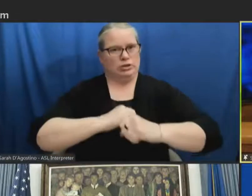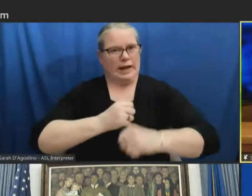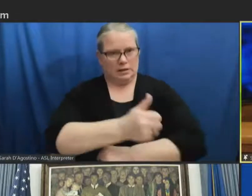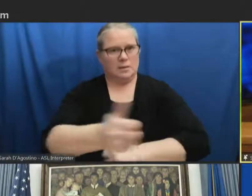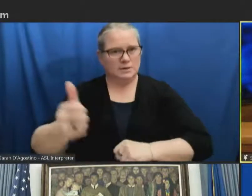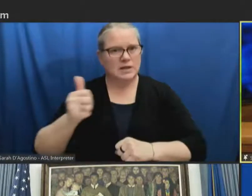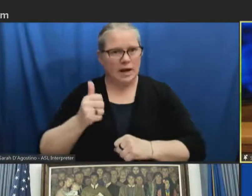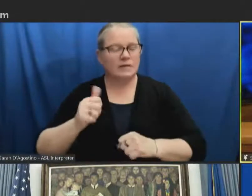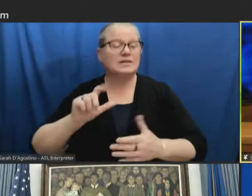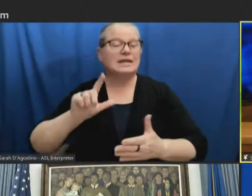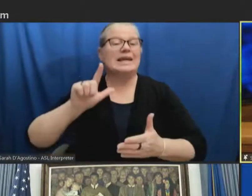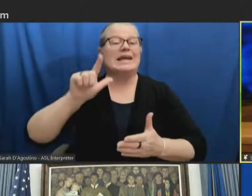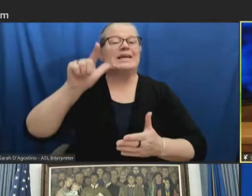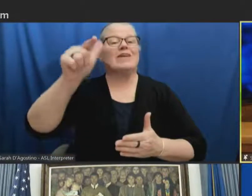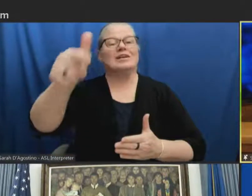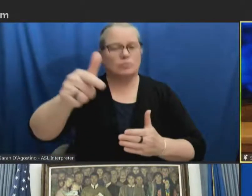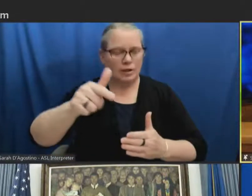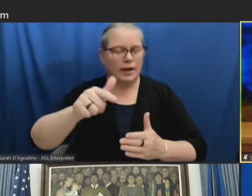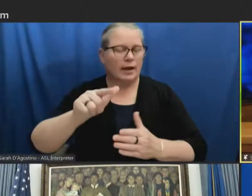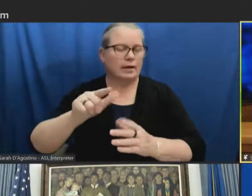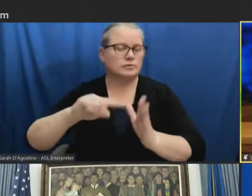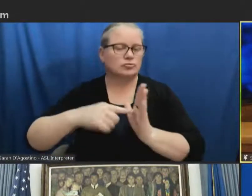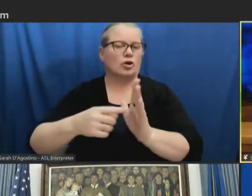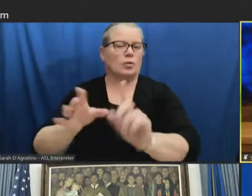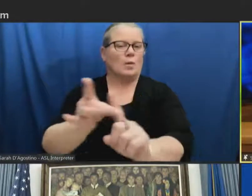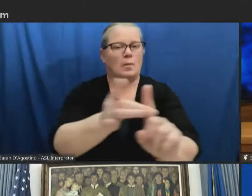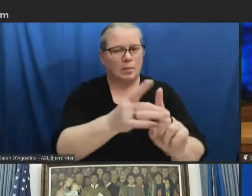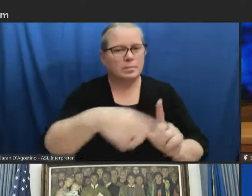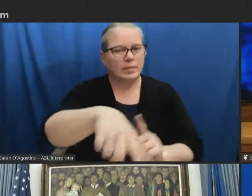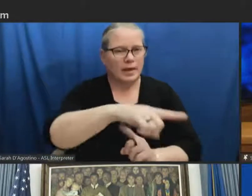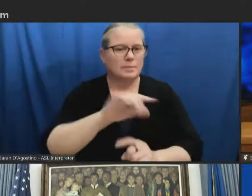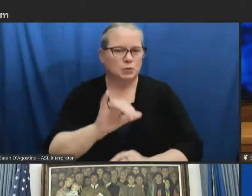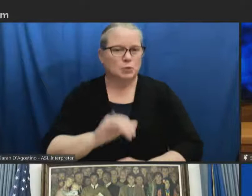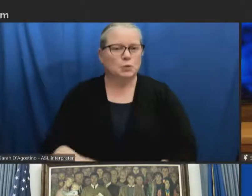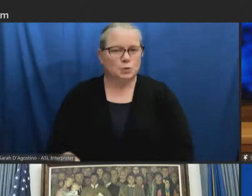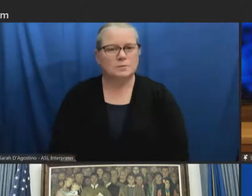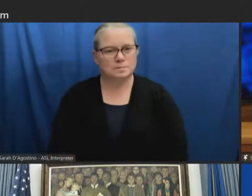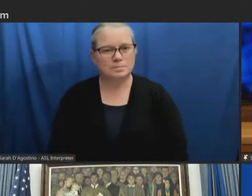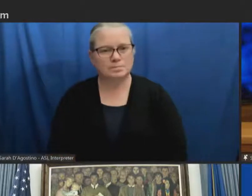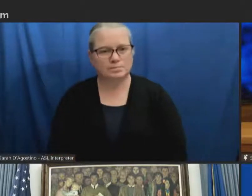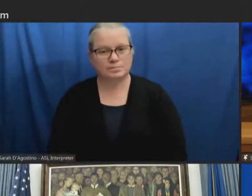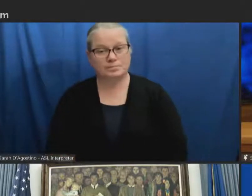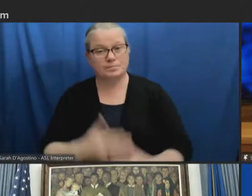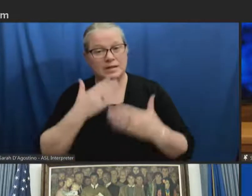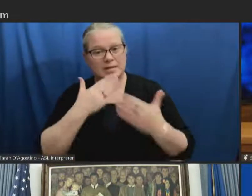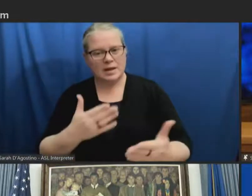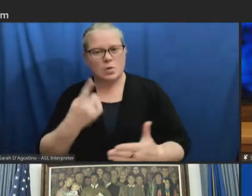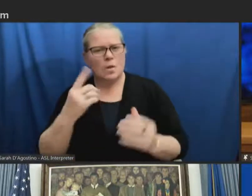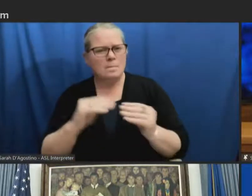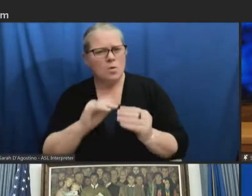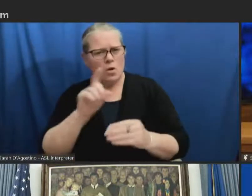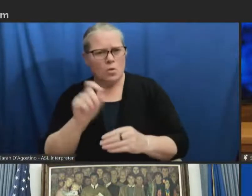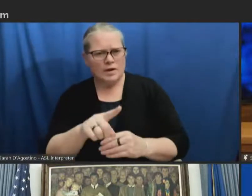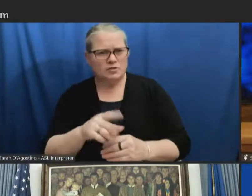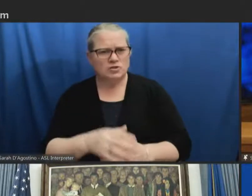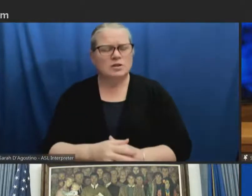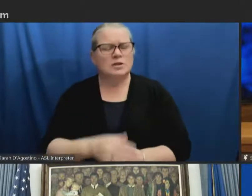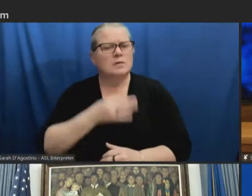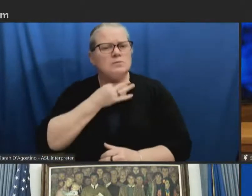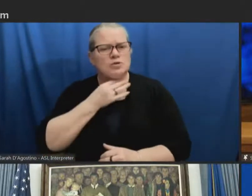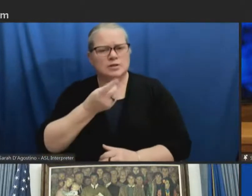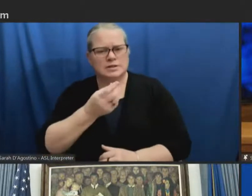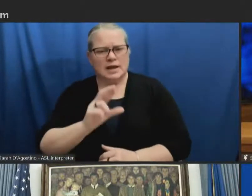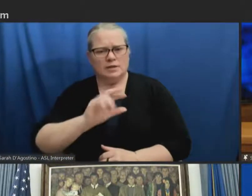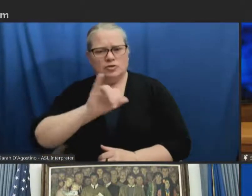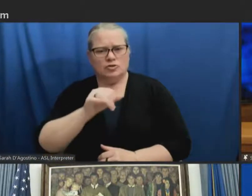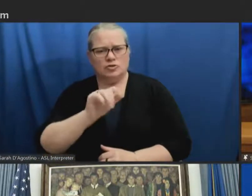infection eventually got into those communities as well. Thank you so much. Dr. Ciuciani, just one more question. I'm curious to hear your thoughts on